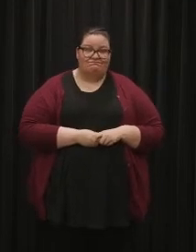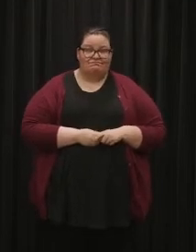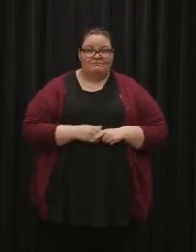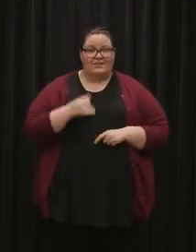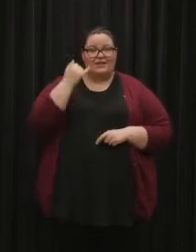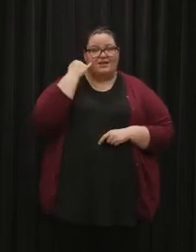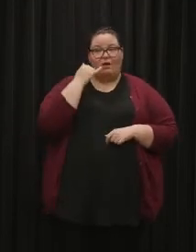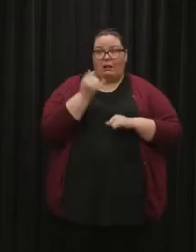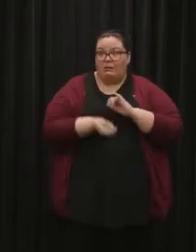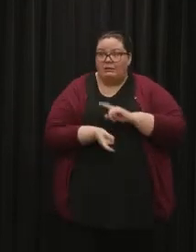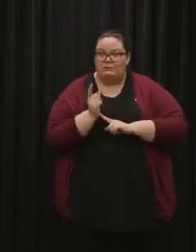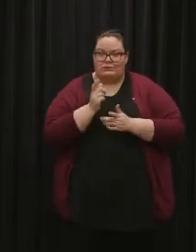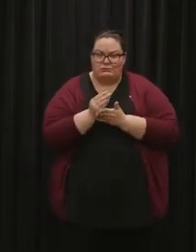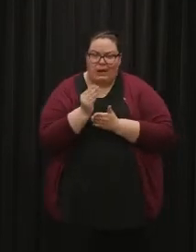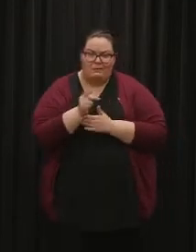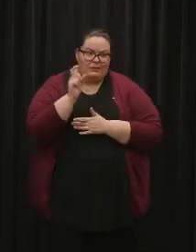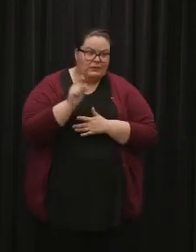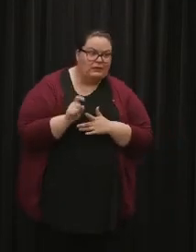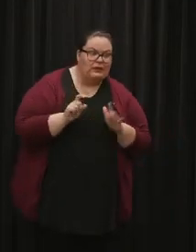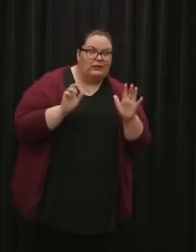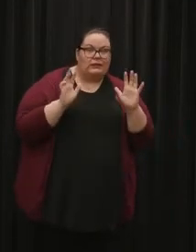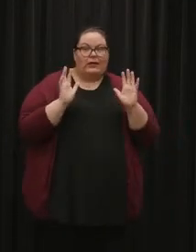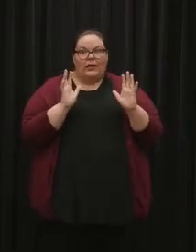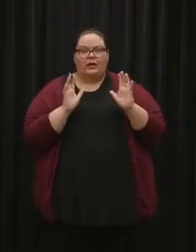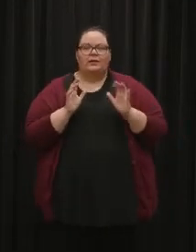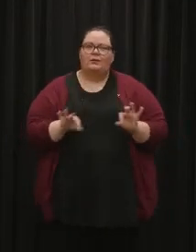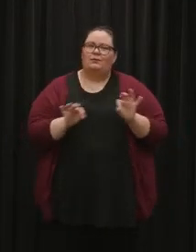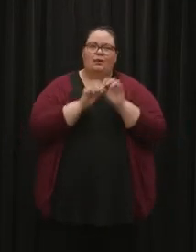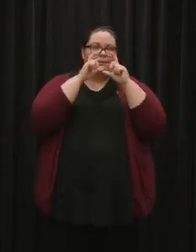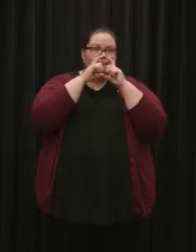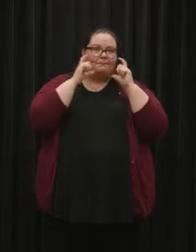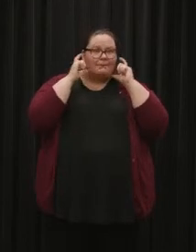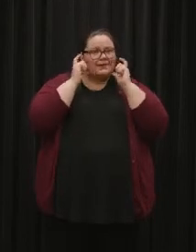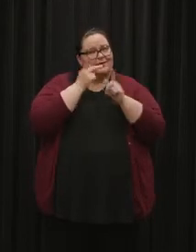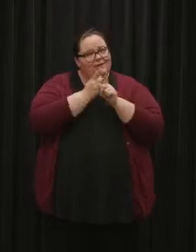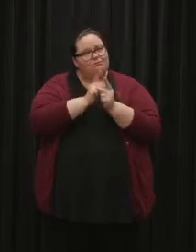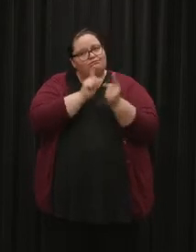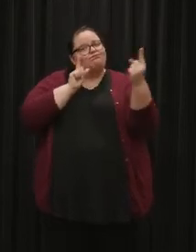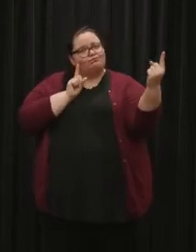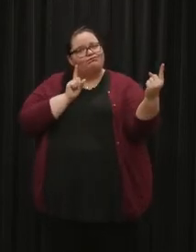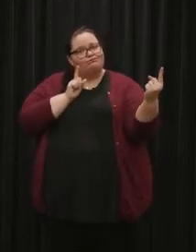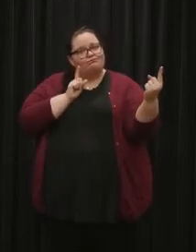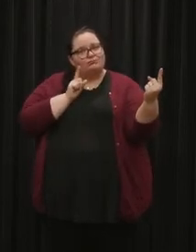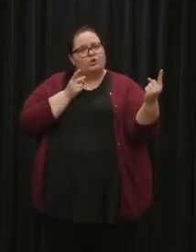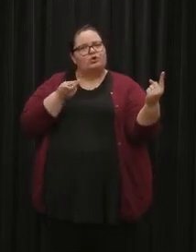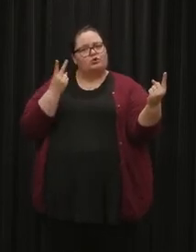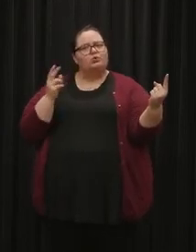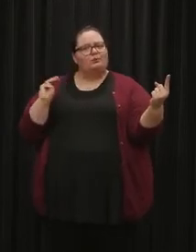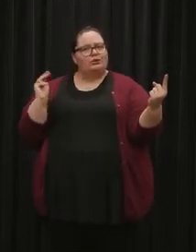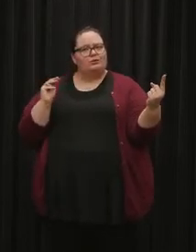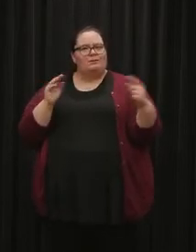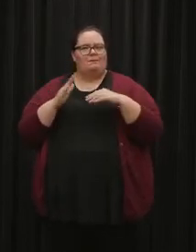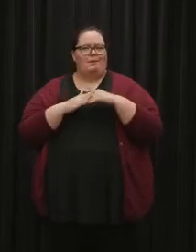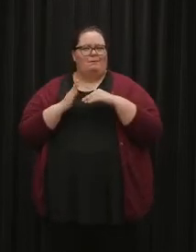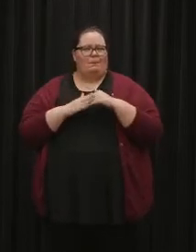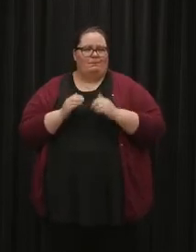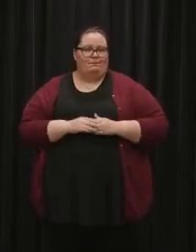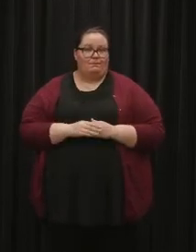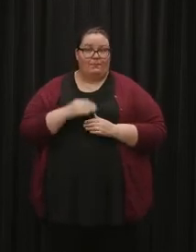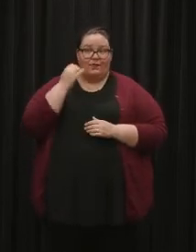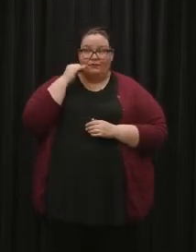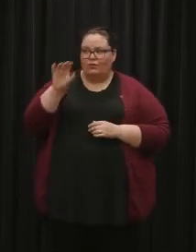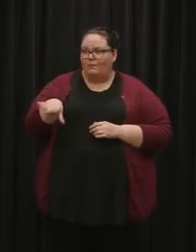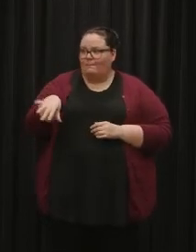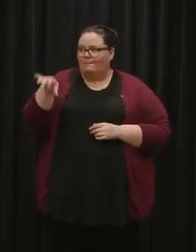you are doing any last-minute holiday shopping, remember to wear a mask and maintain a physical distance of at least 2 meters. If you have gifts to